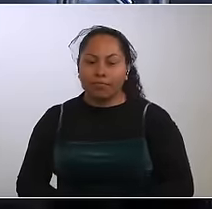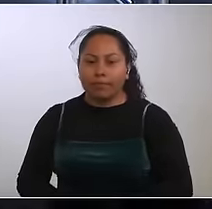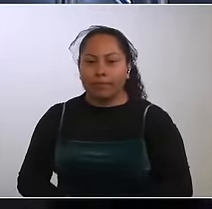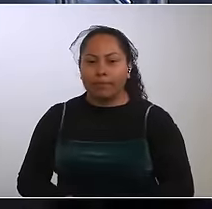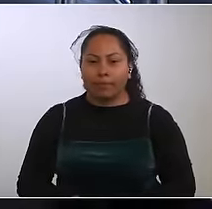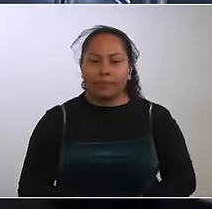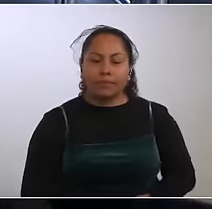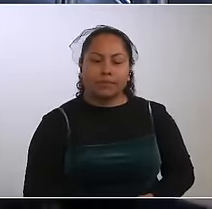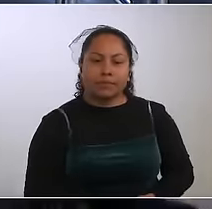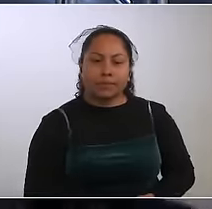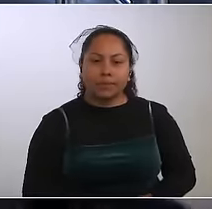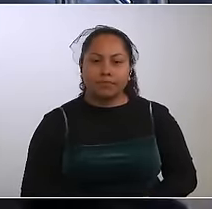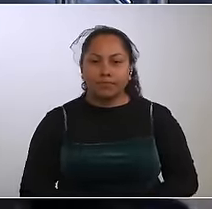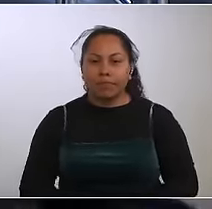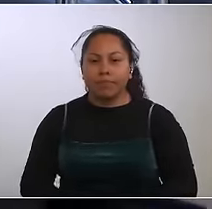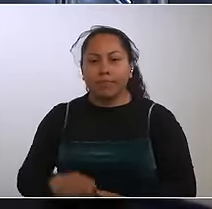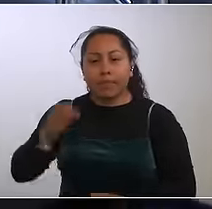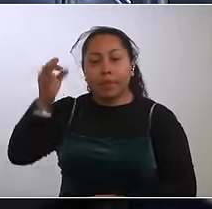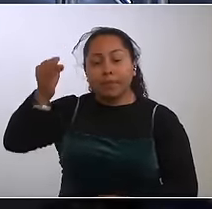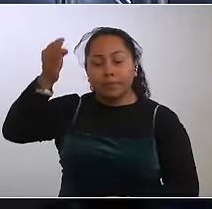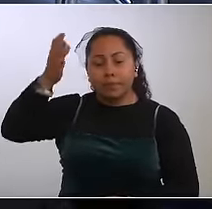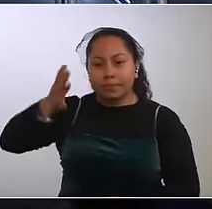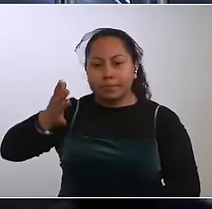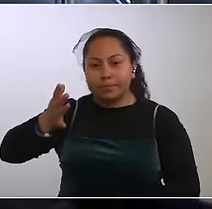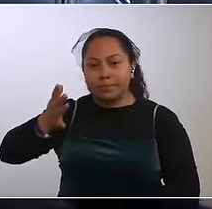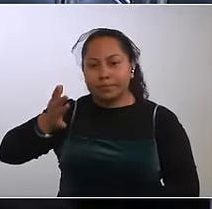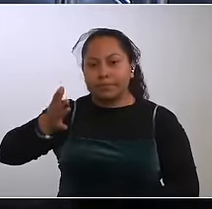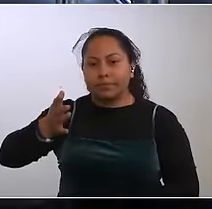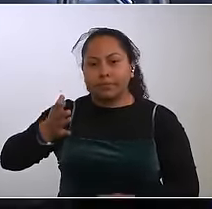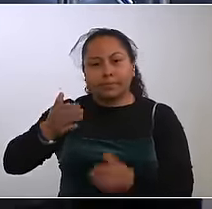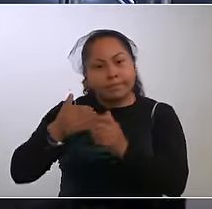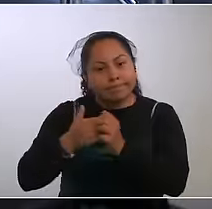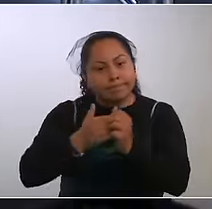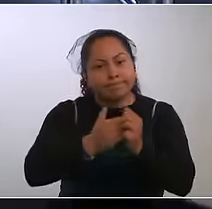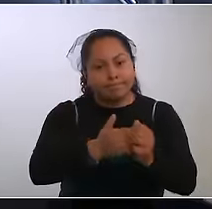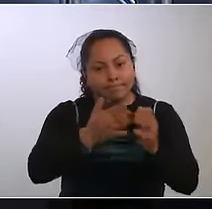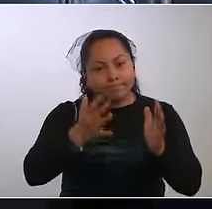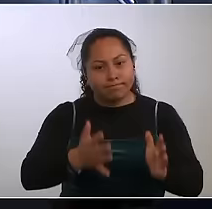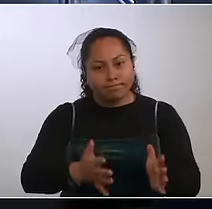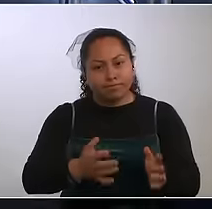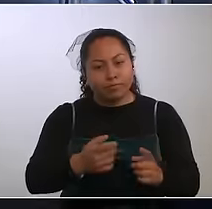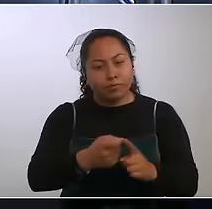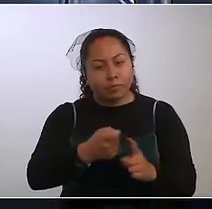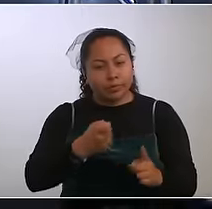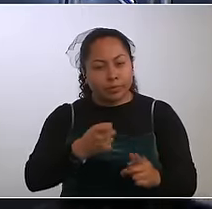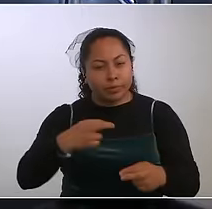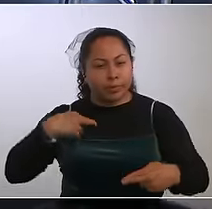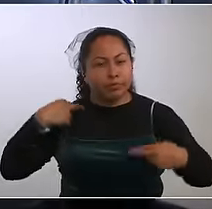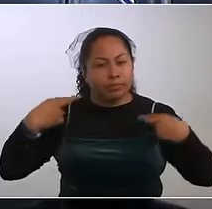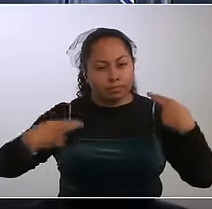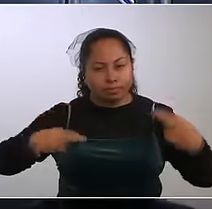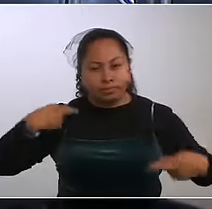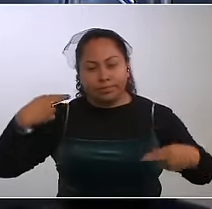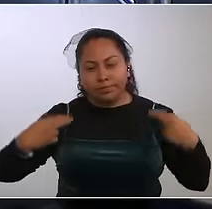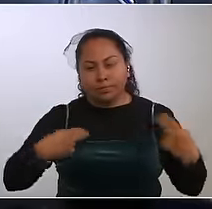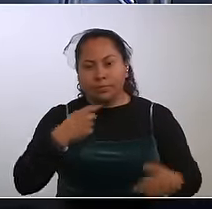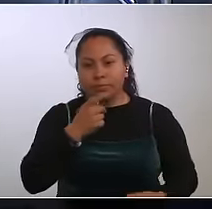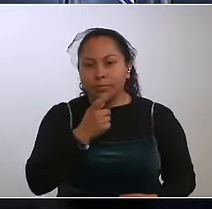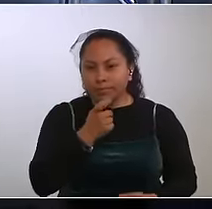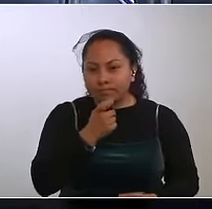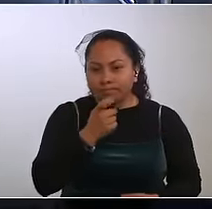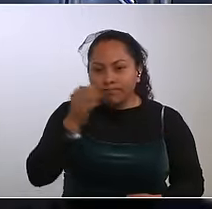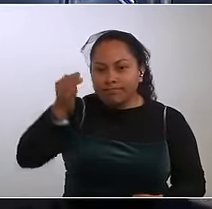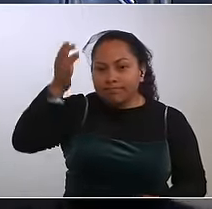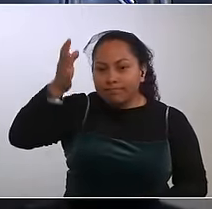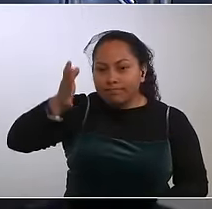said that the pastors of this, the leaders of this revival are going to be the pastors. And then I started